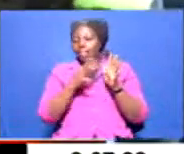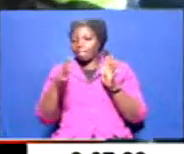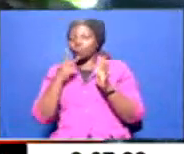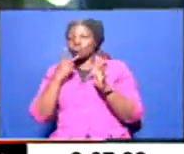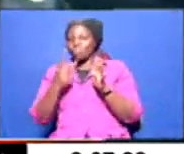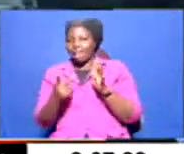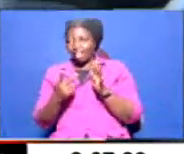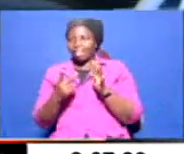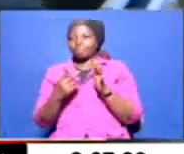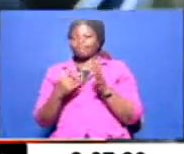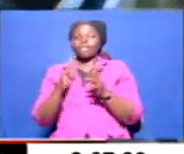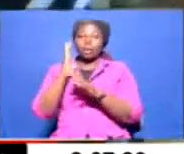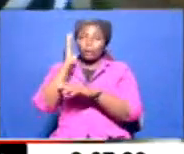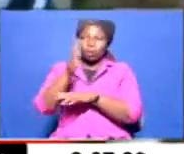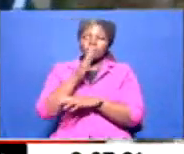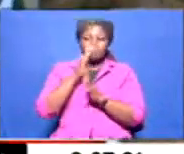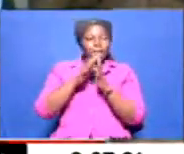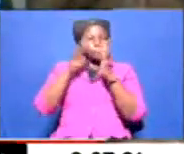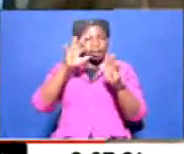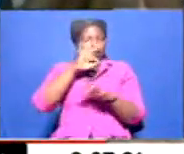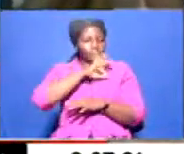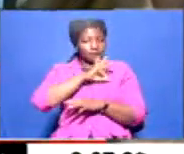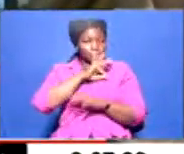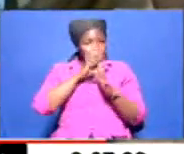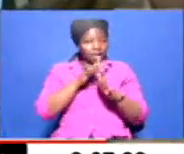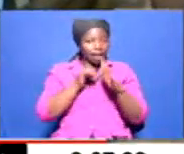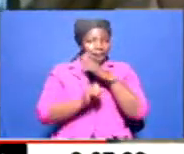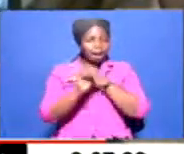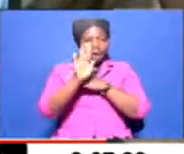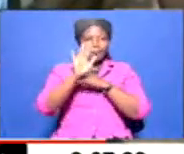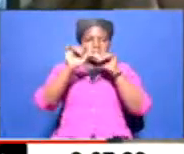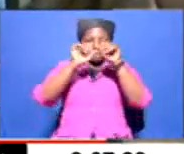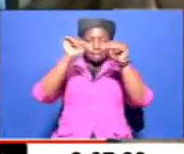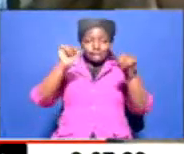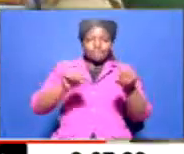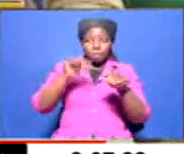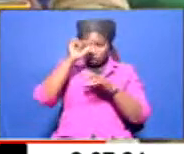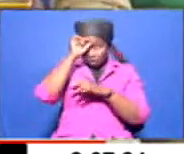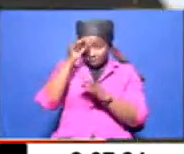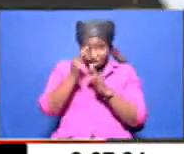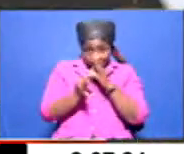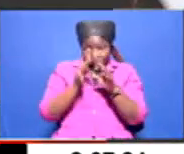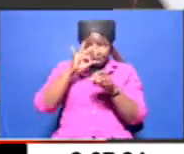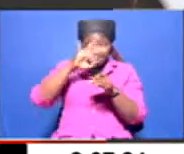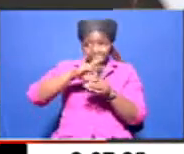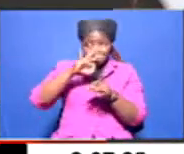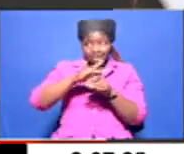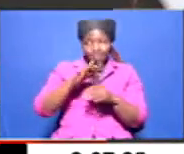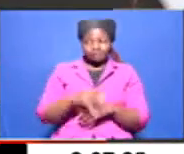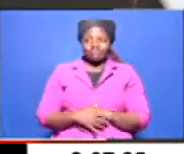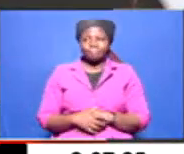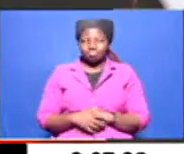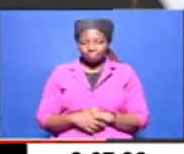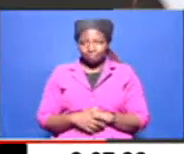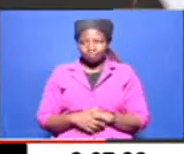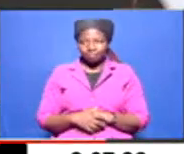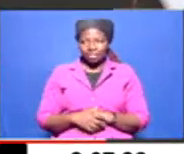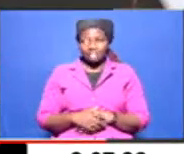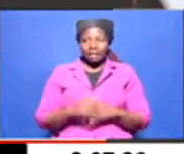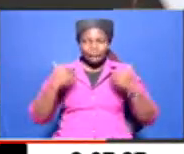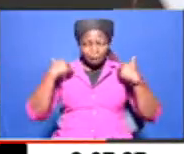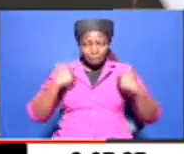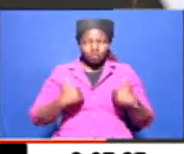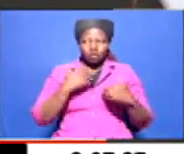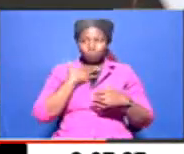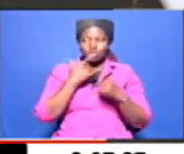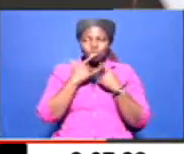shillings will be the great beneficiaries under his system of government if elected to power. Nataka kuzungumzia mambo ya umoja